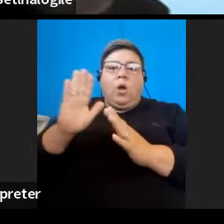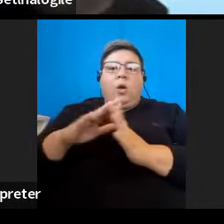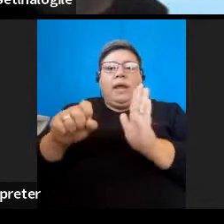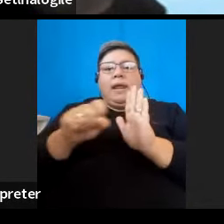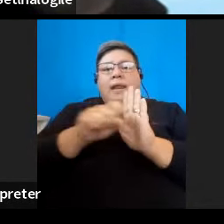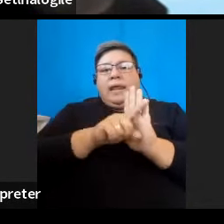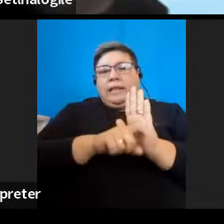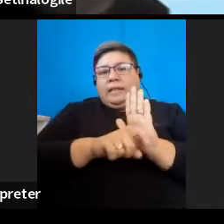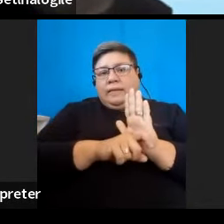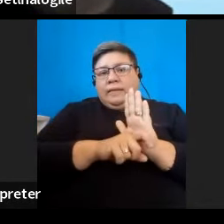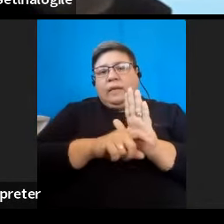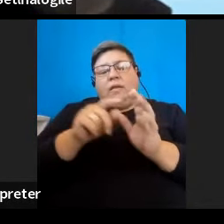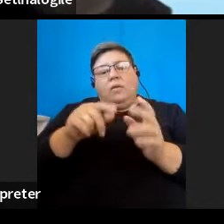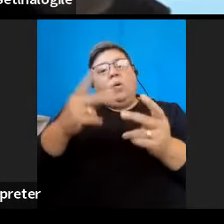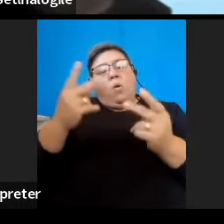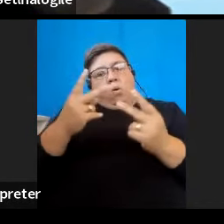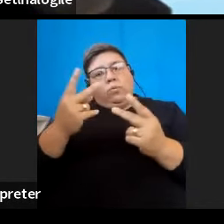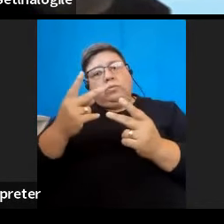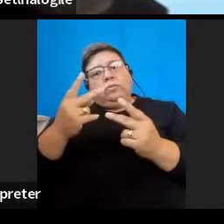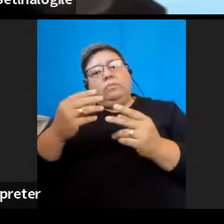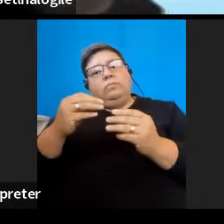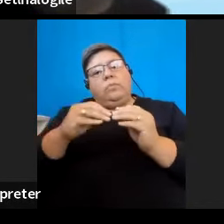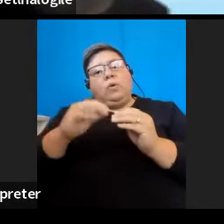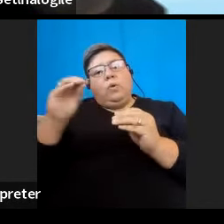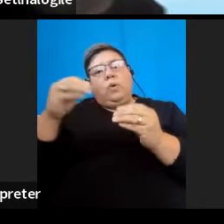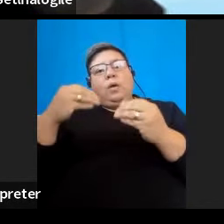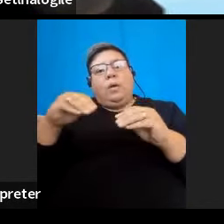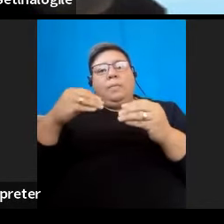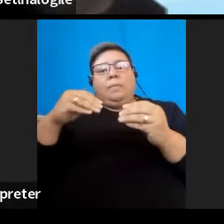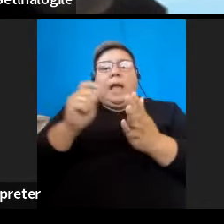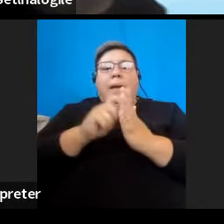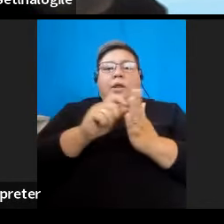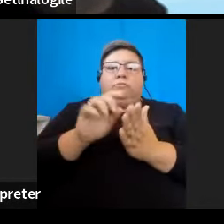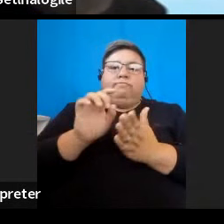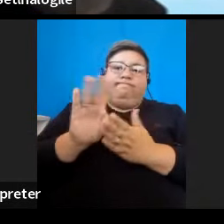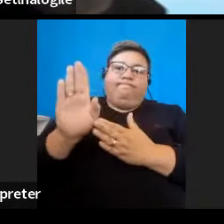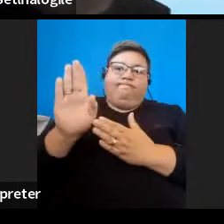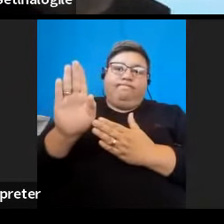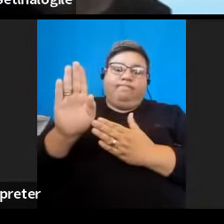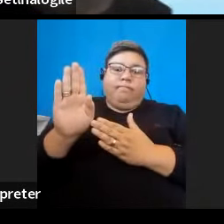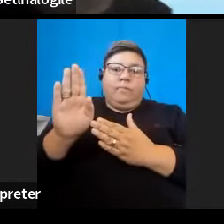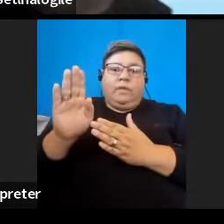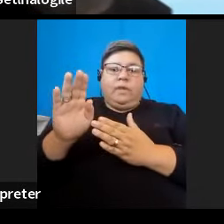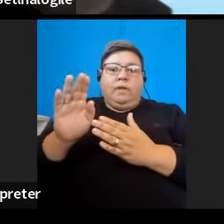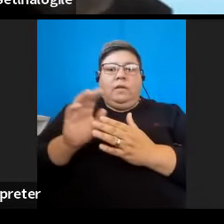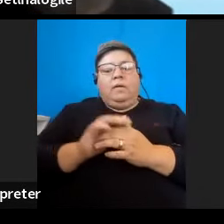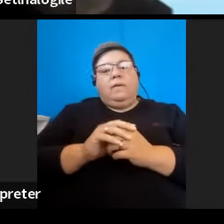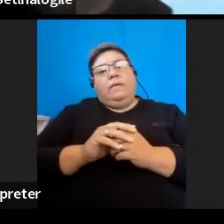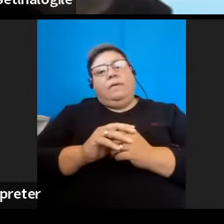may result in an application rejection. The number of declarations lodged by a